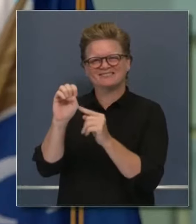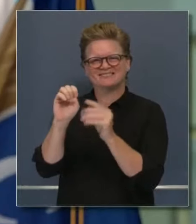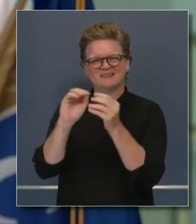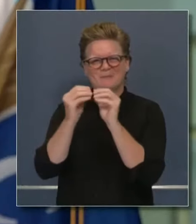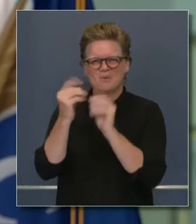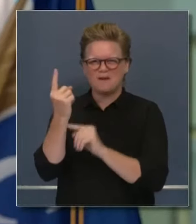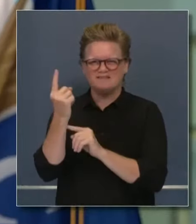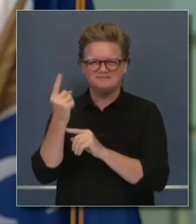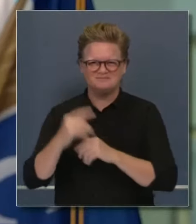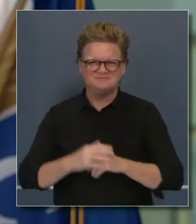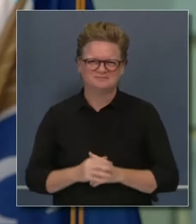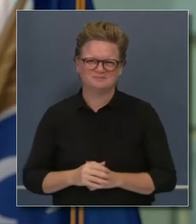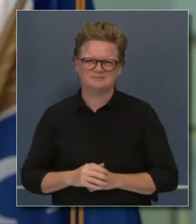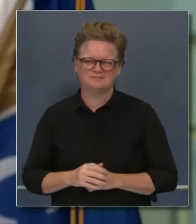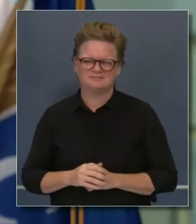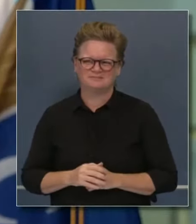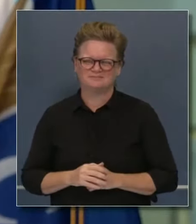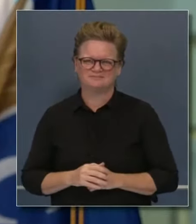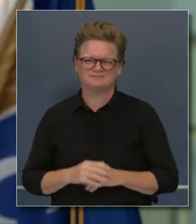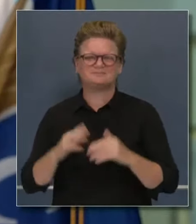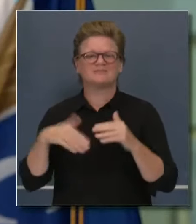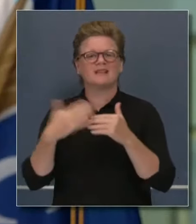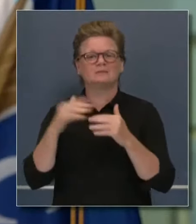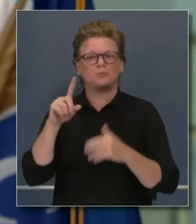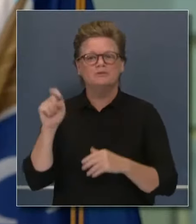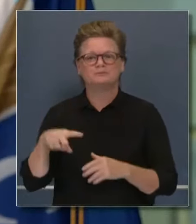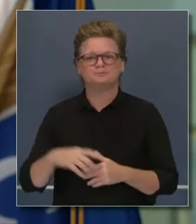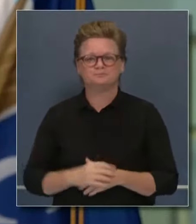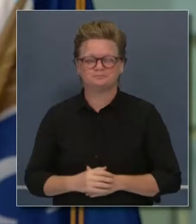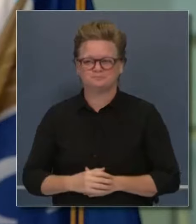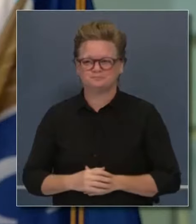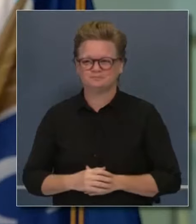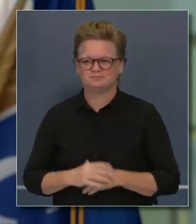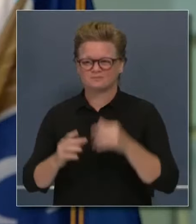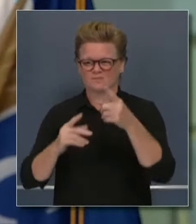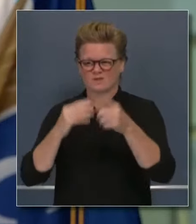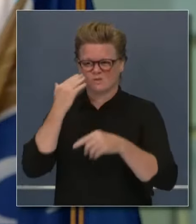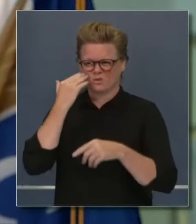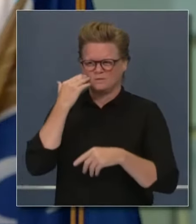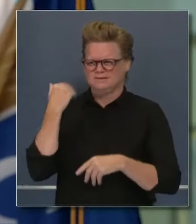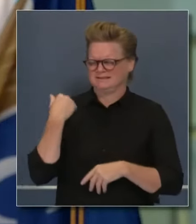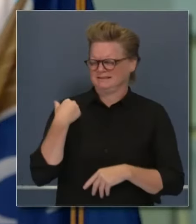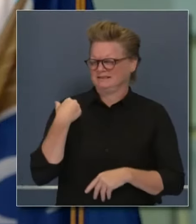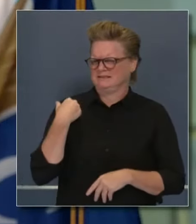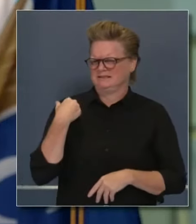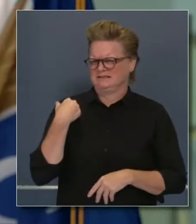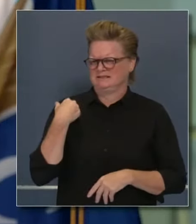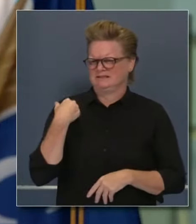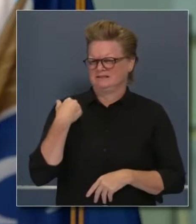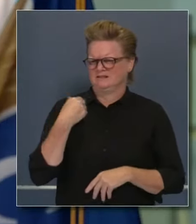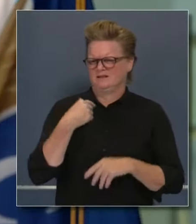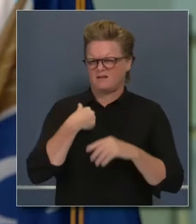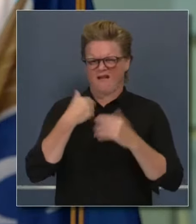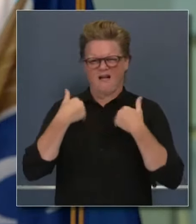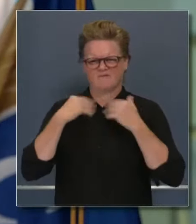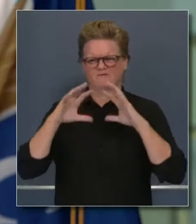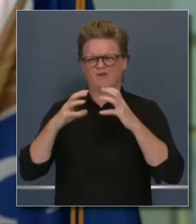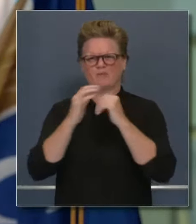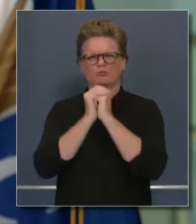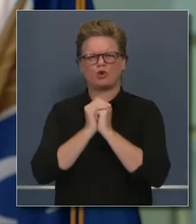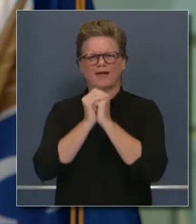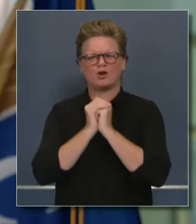Hi, Governor. I'm sure you're aware that this past weekend, there was a prayer gathering at the state capitol that drew about